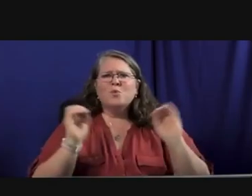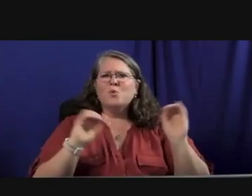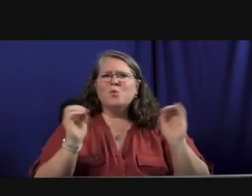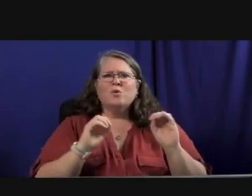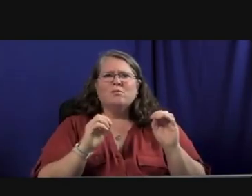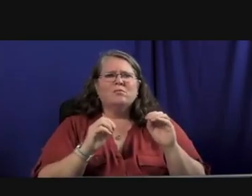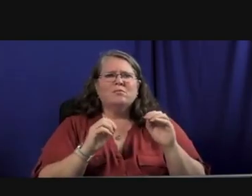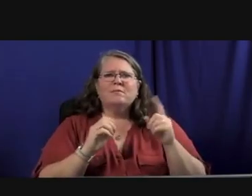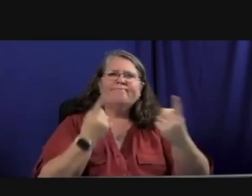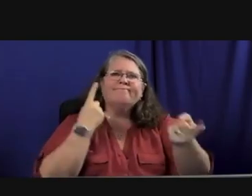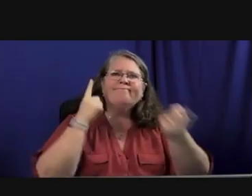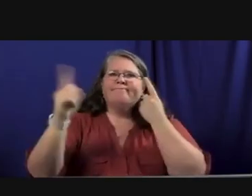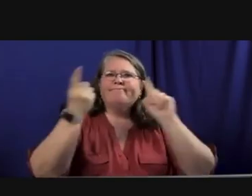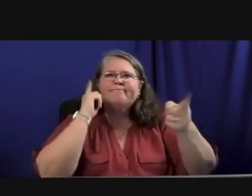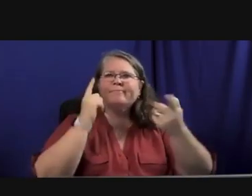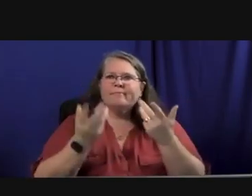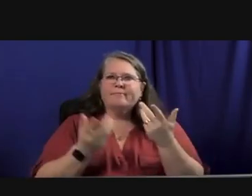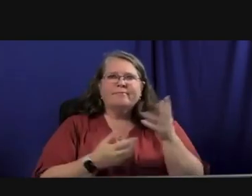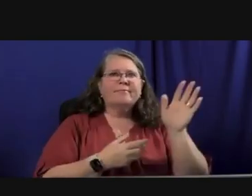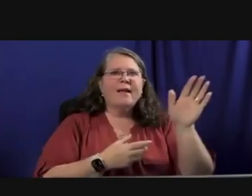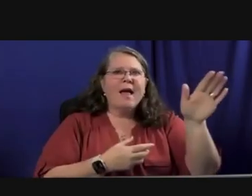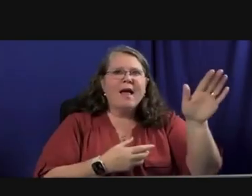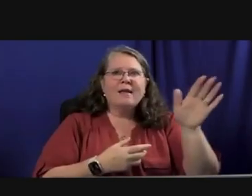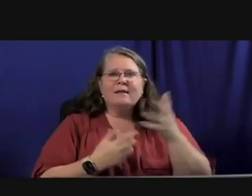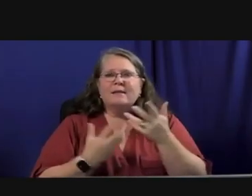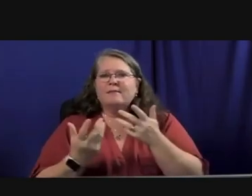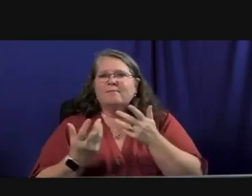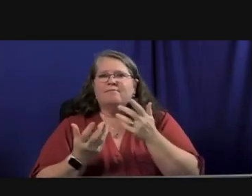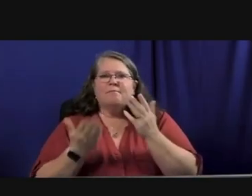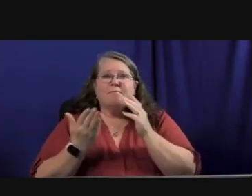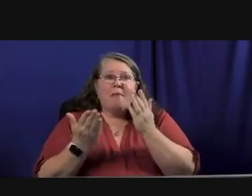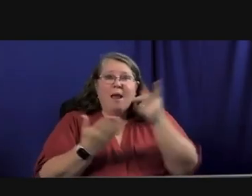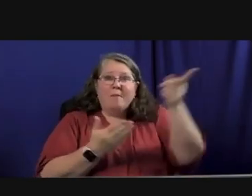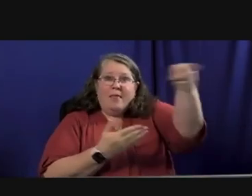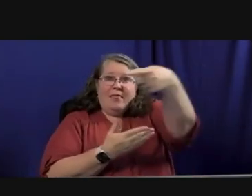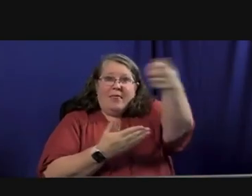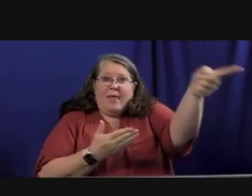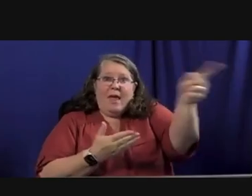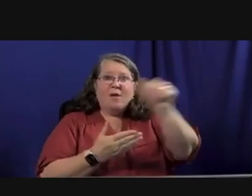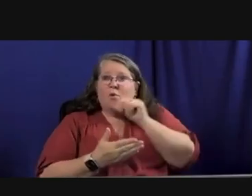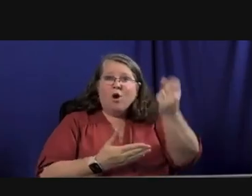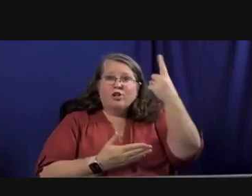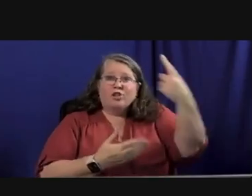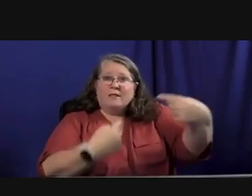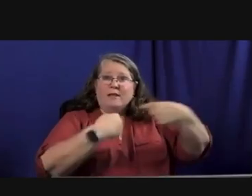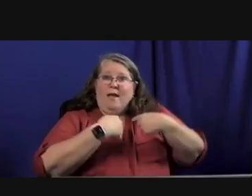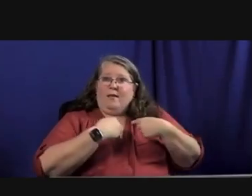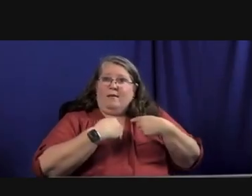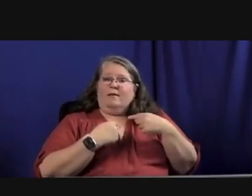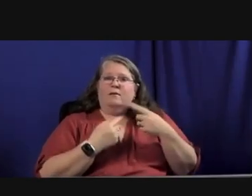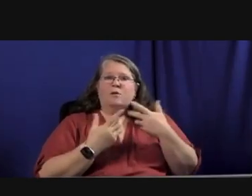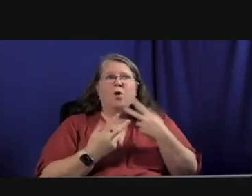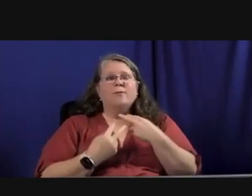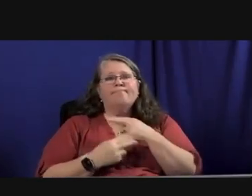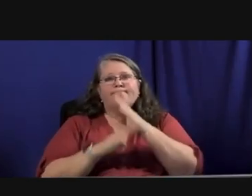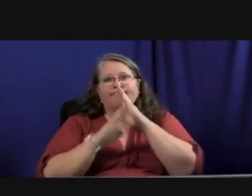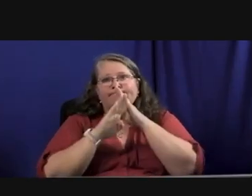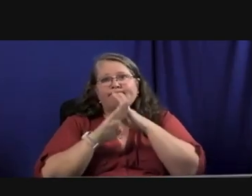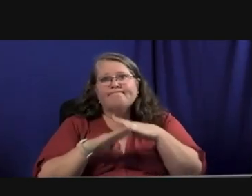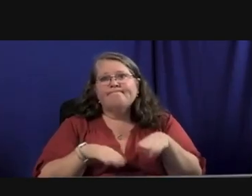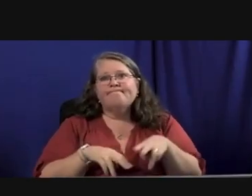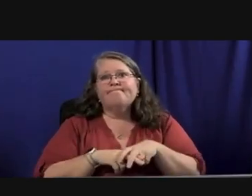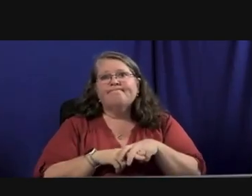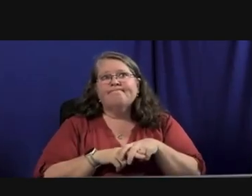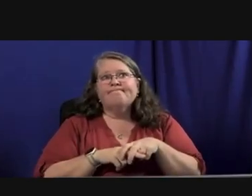someone may not be there to talk with them, you know, they may hold in information, and maybe